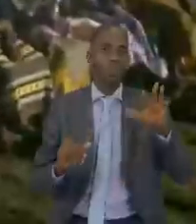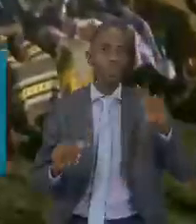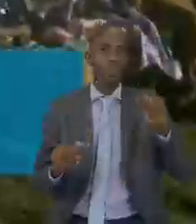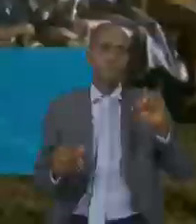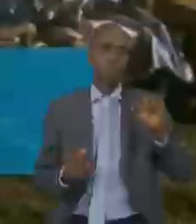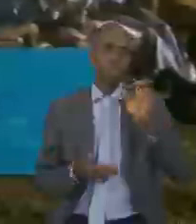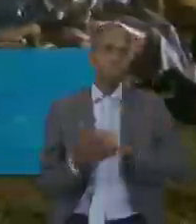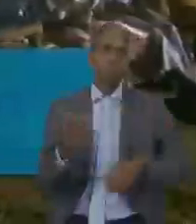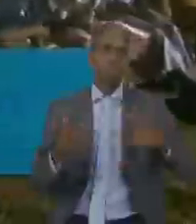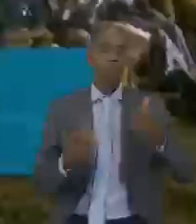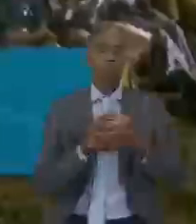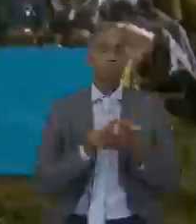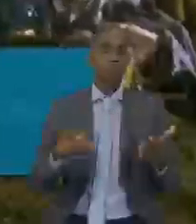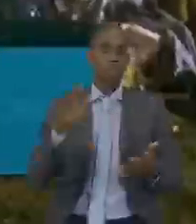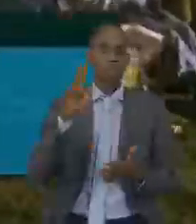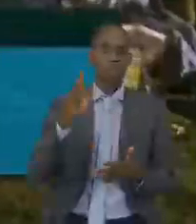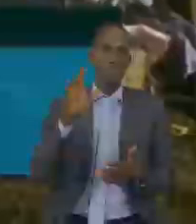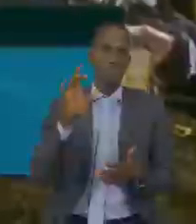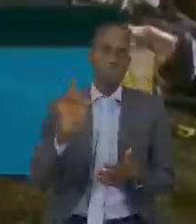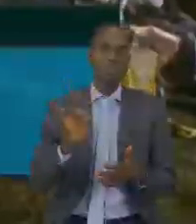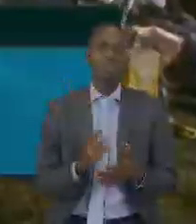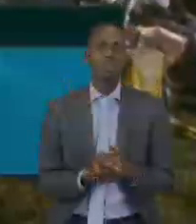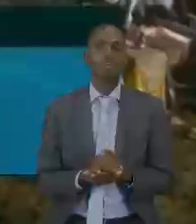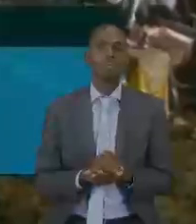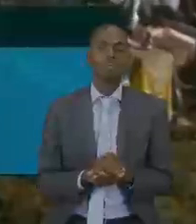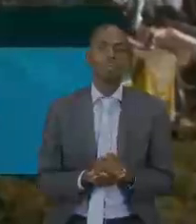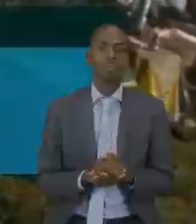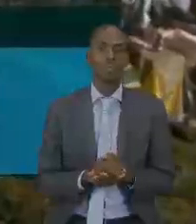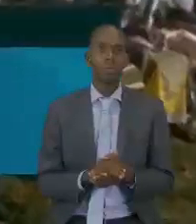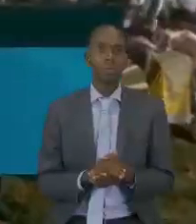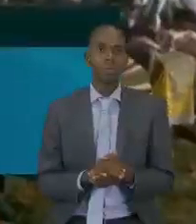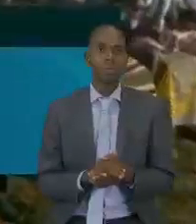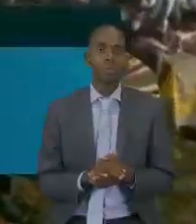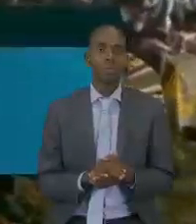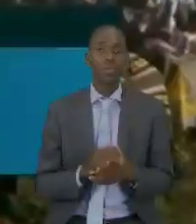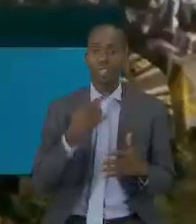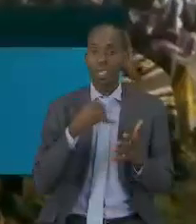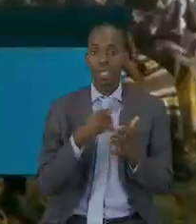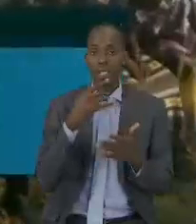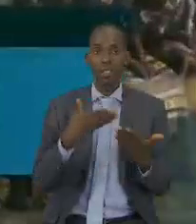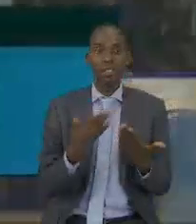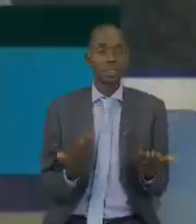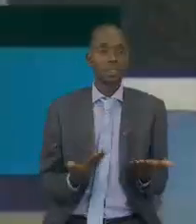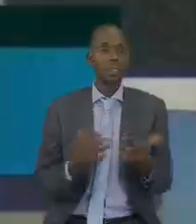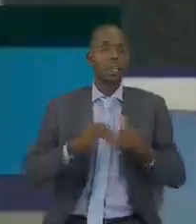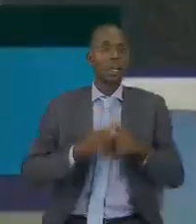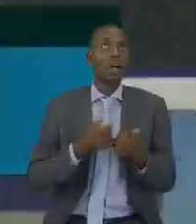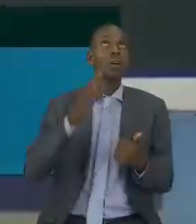chapter 10, reading from verse 38. It says how